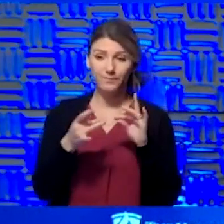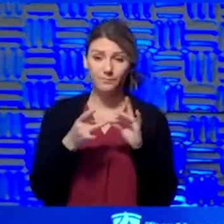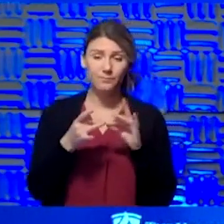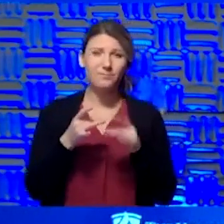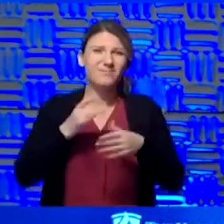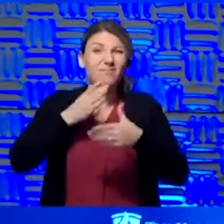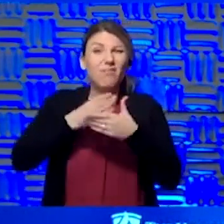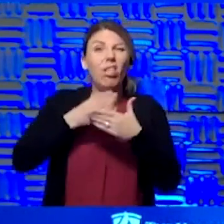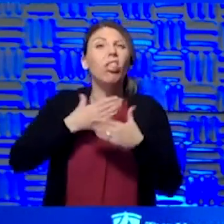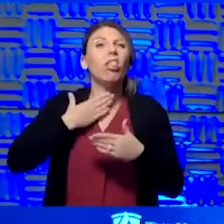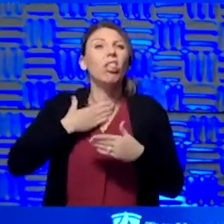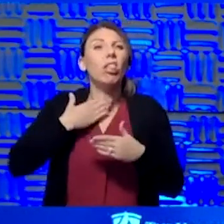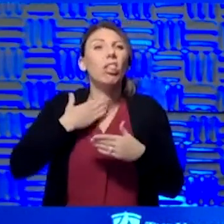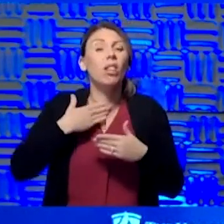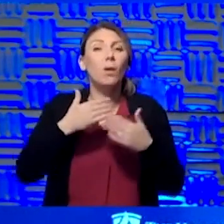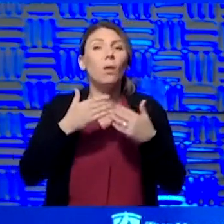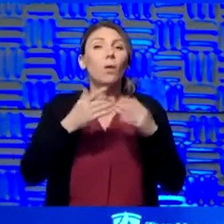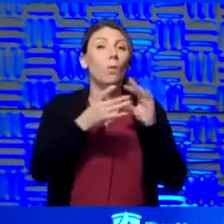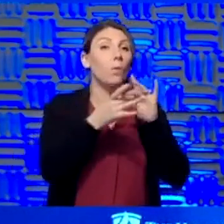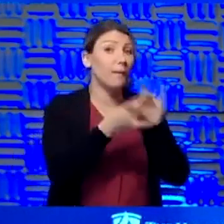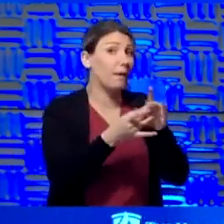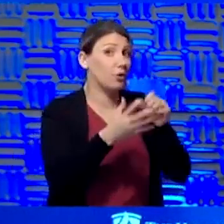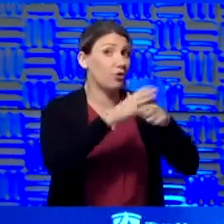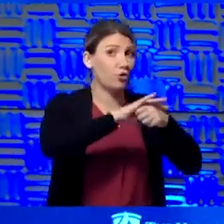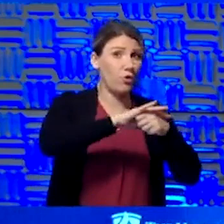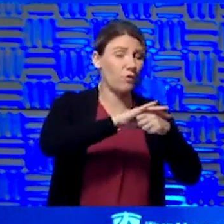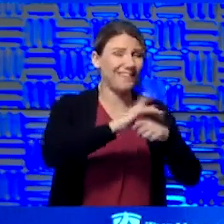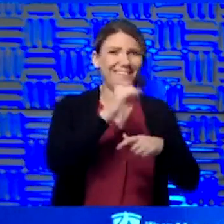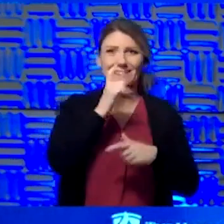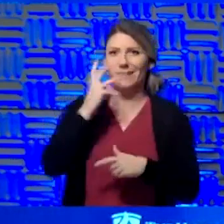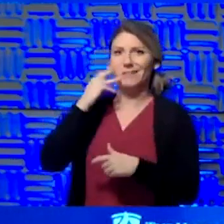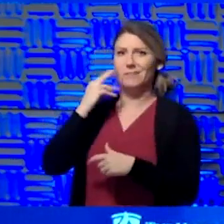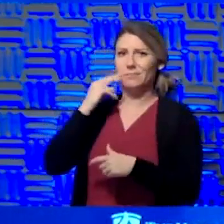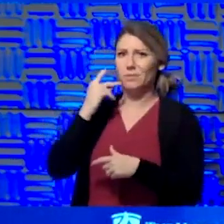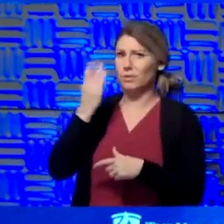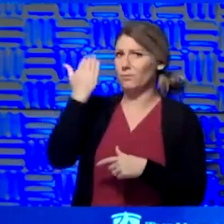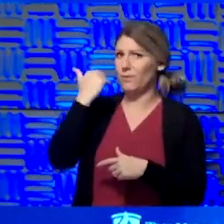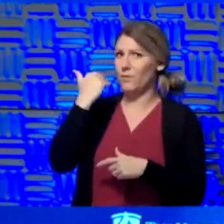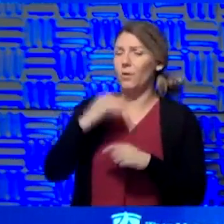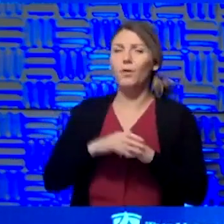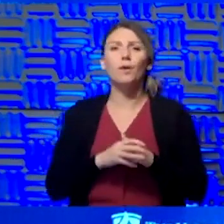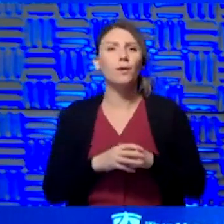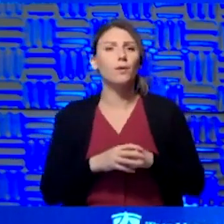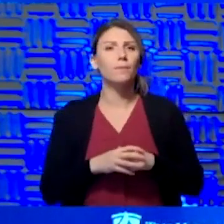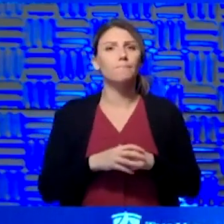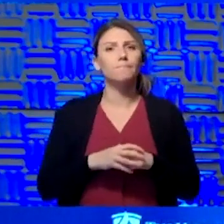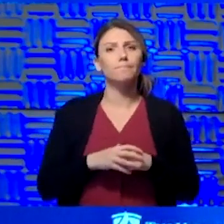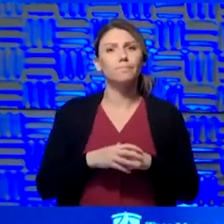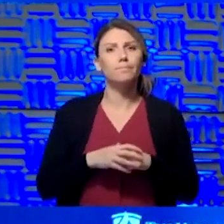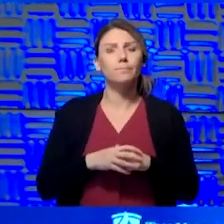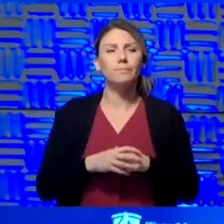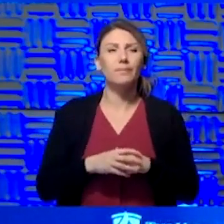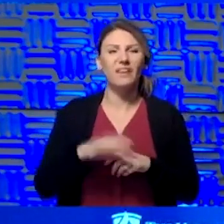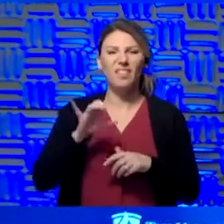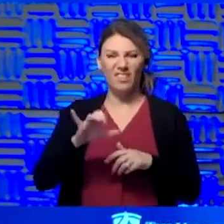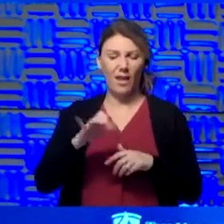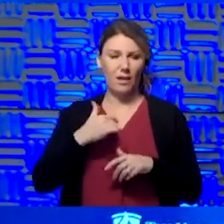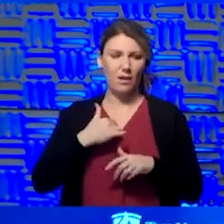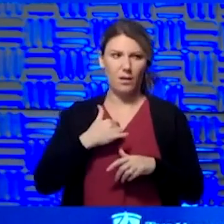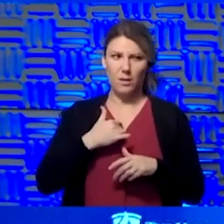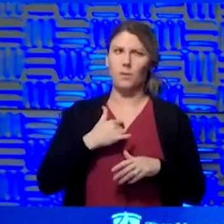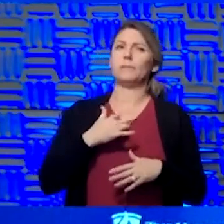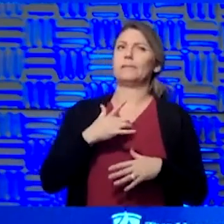irritation in my throat with COVID that I hadn't really experienced before. So that's one of the things that really kind of made me